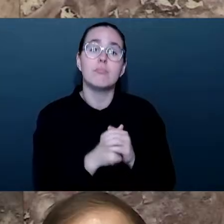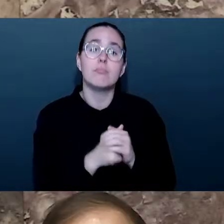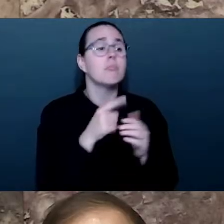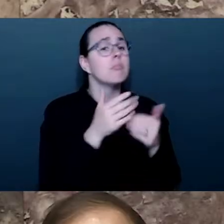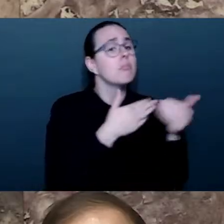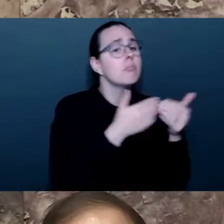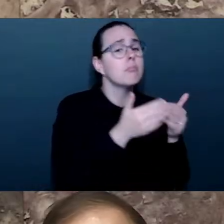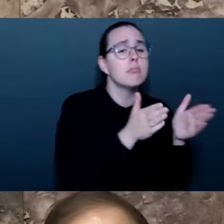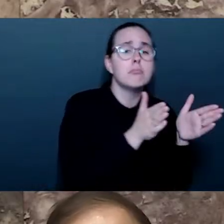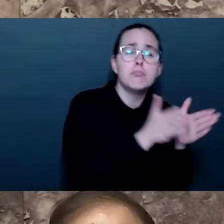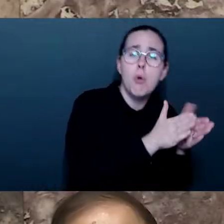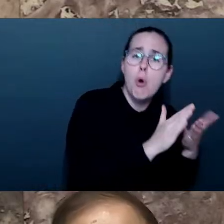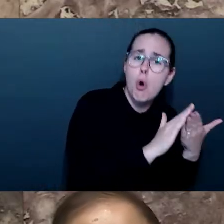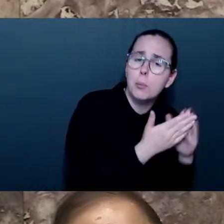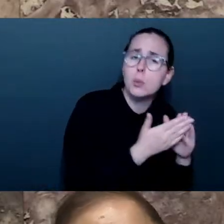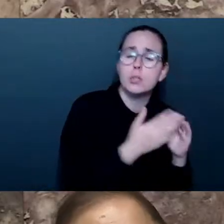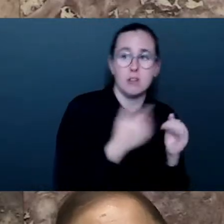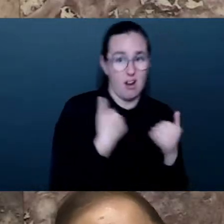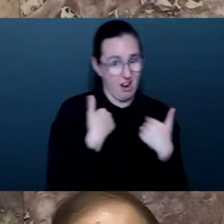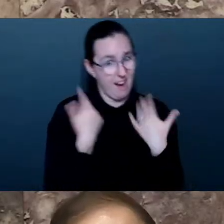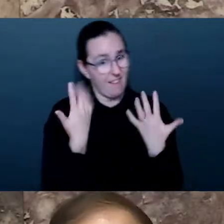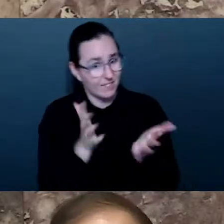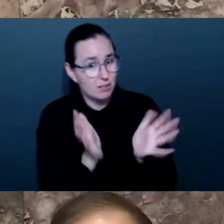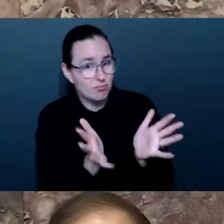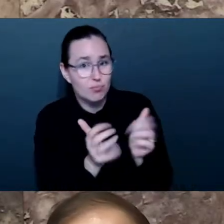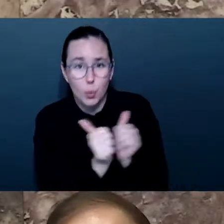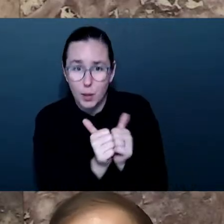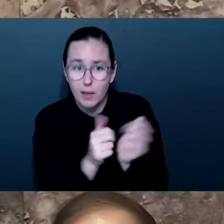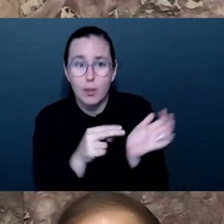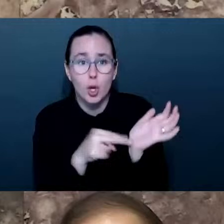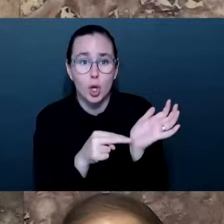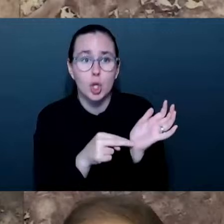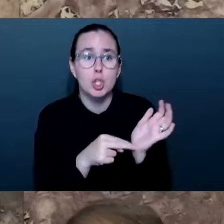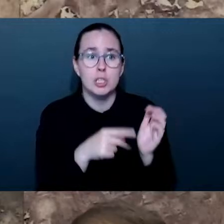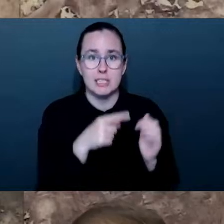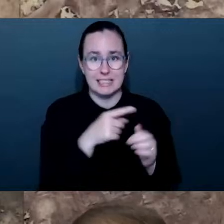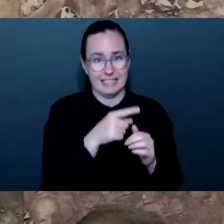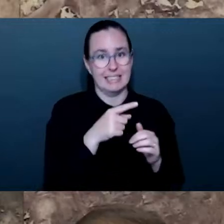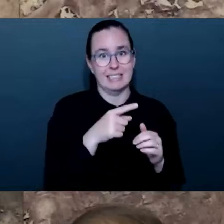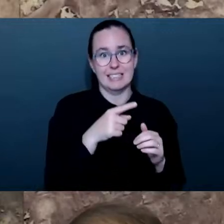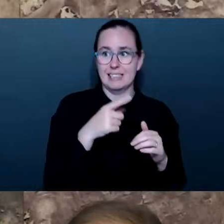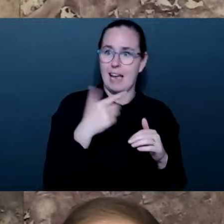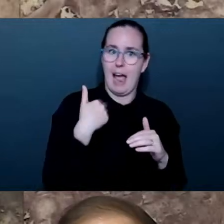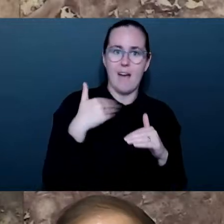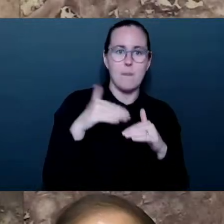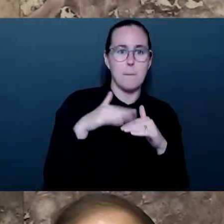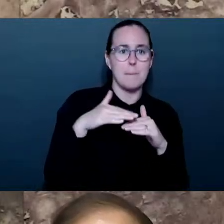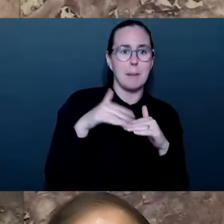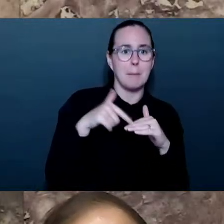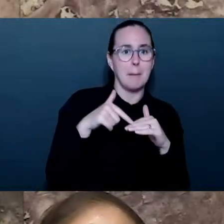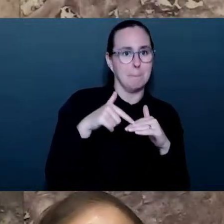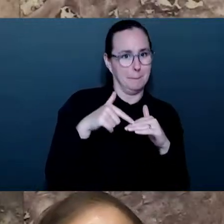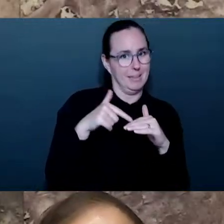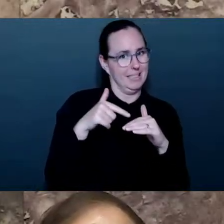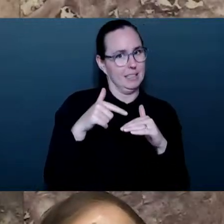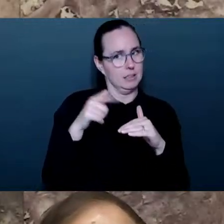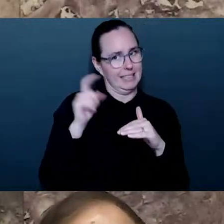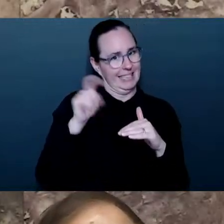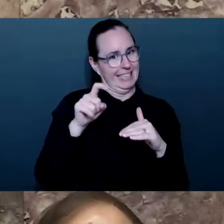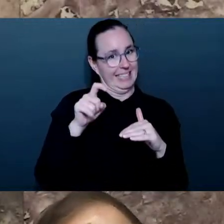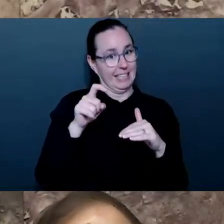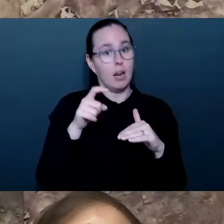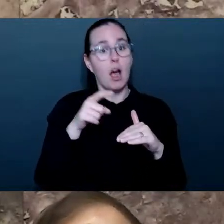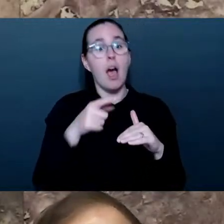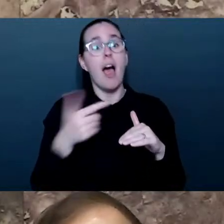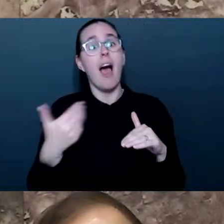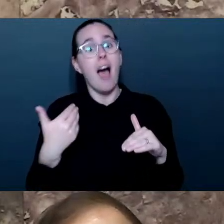already being met, we can see and feel and hear the difference that it's making. That's why we're committed to minimum nurse-to-patient ratios. That's why we're